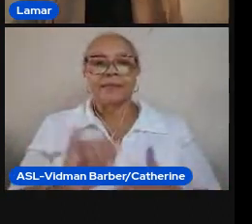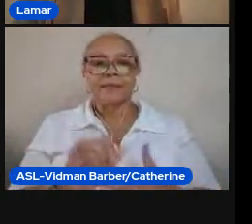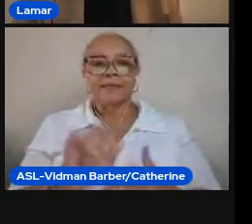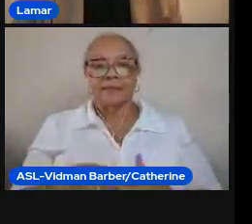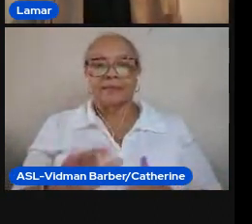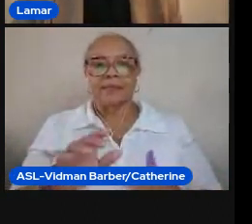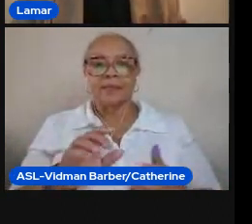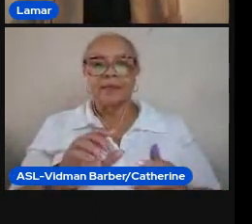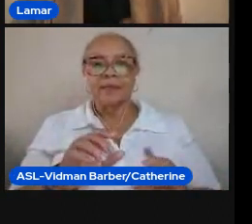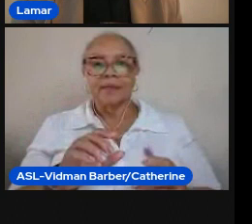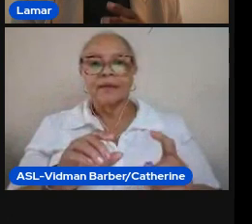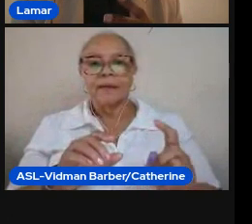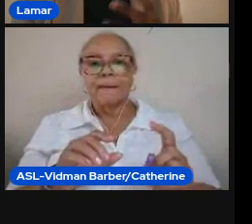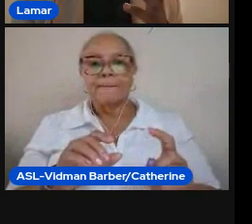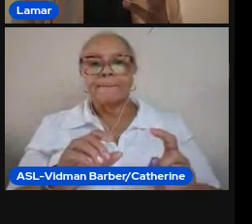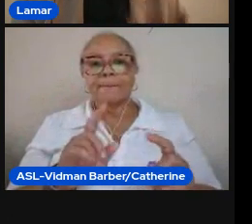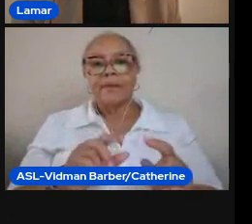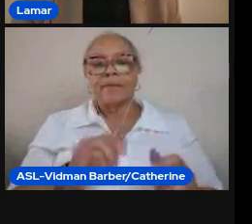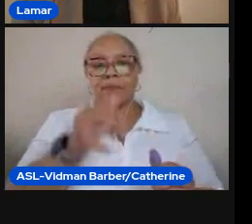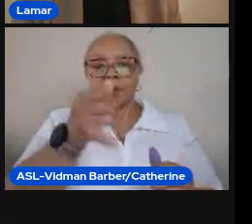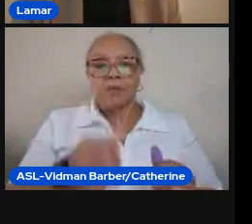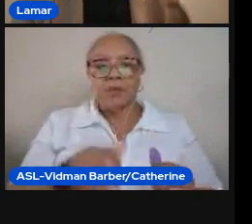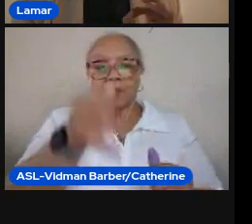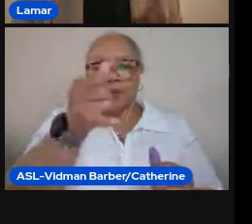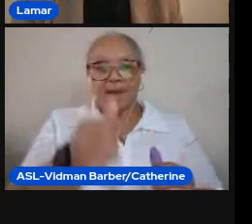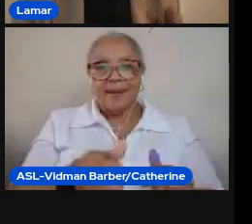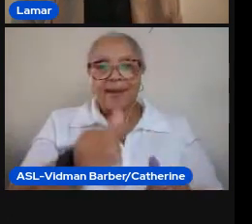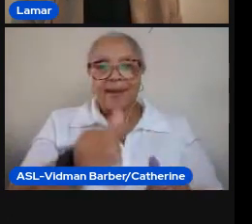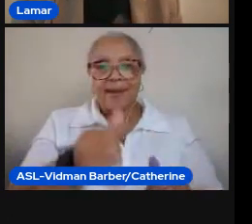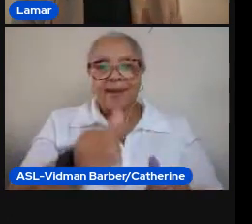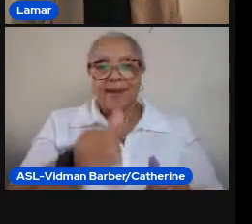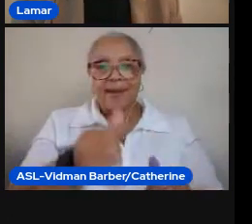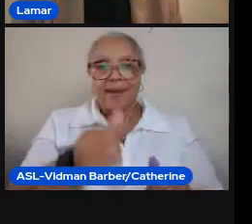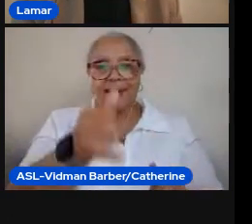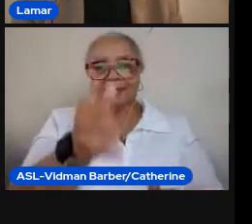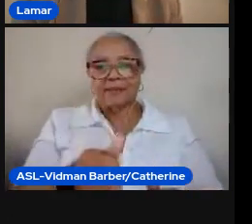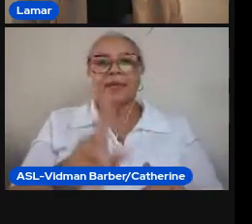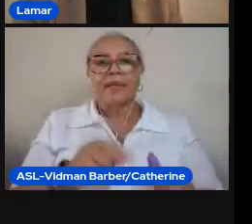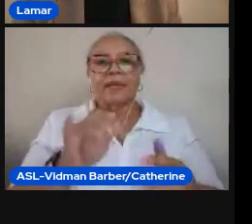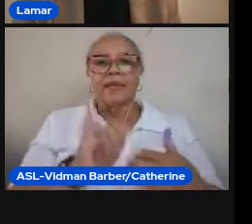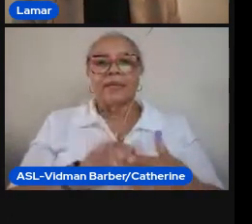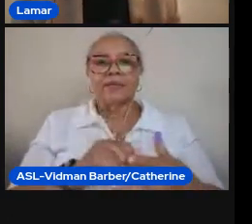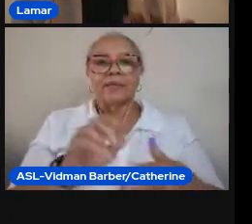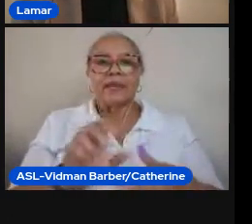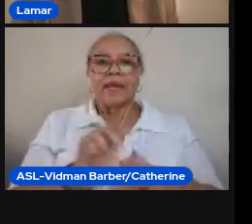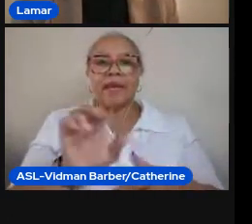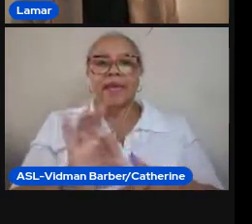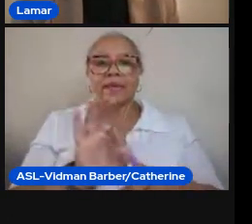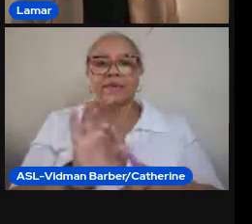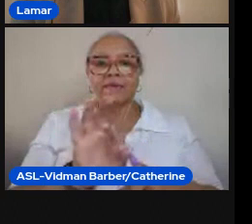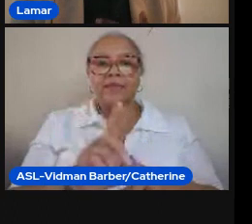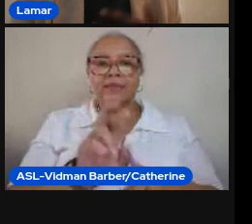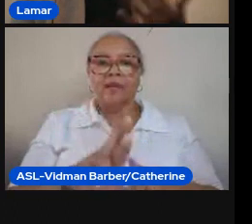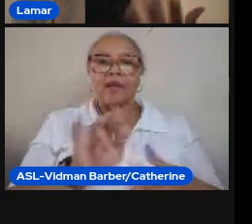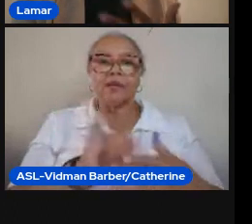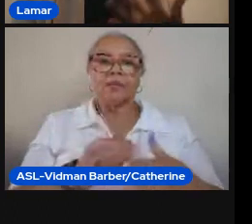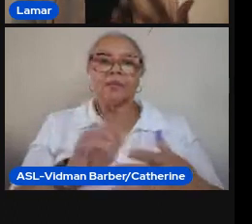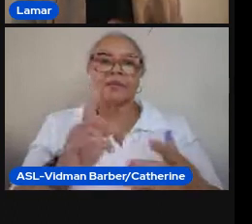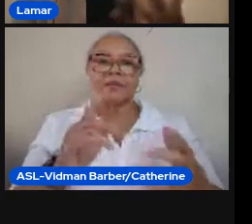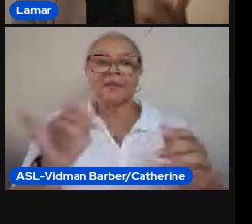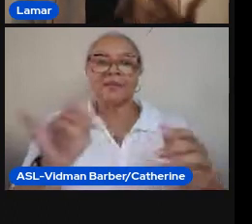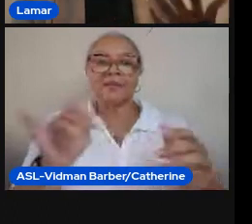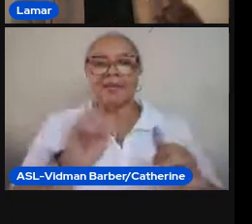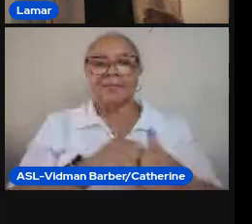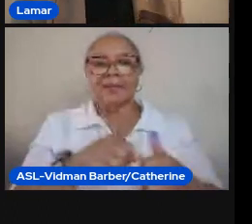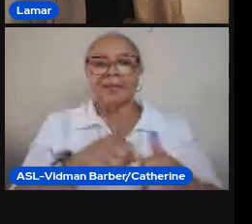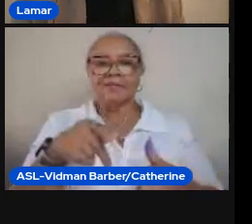on the y-axis is a negative log 10 FDR, which is synonymous to a p-value. So anything greater